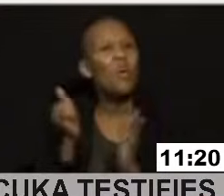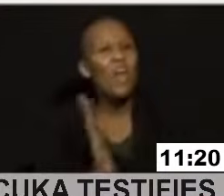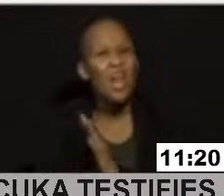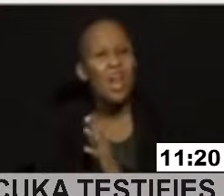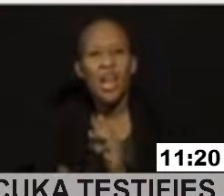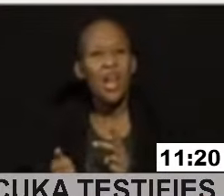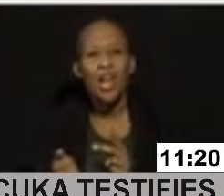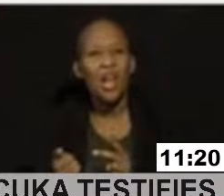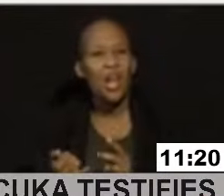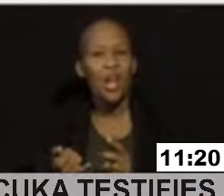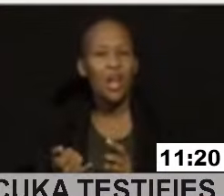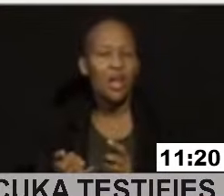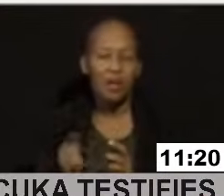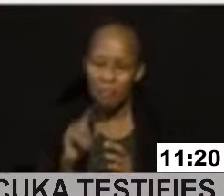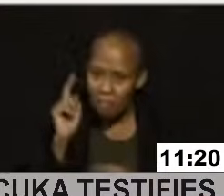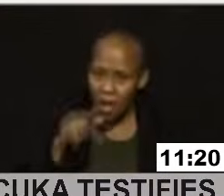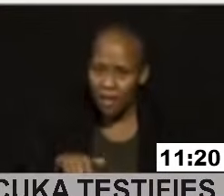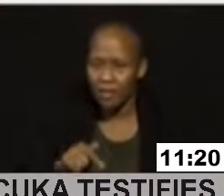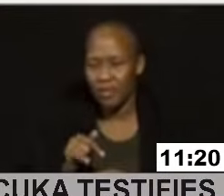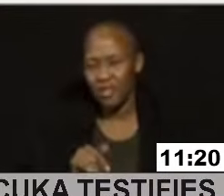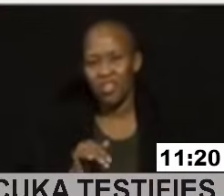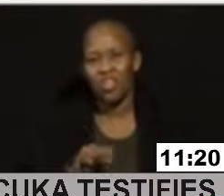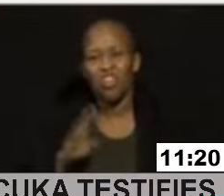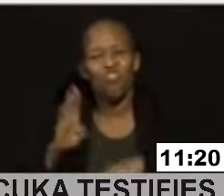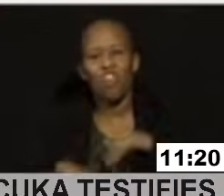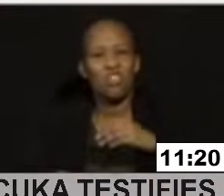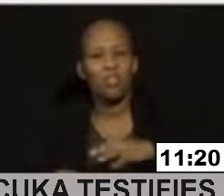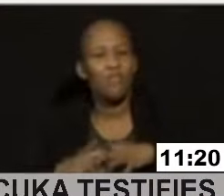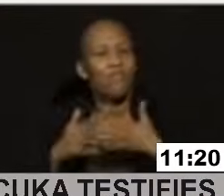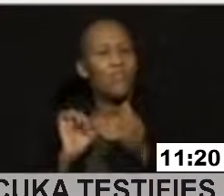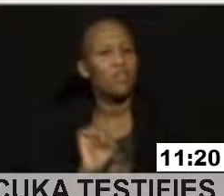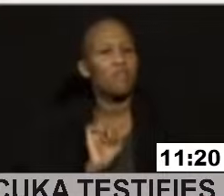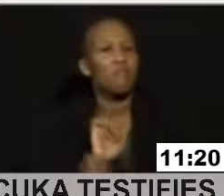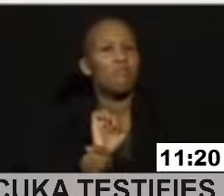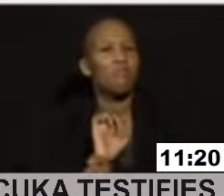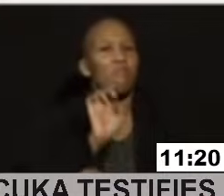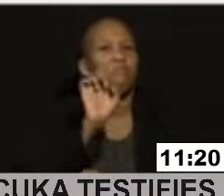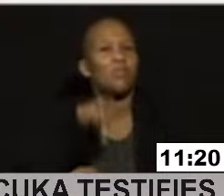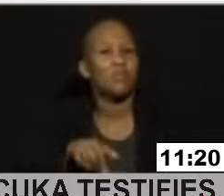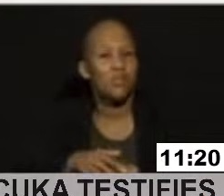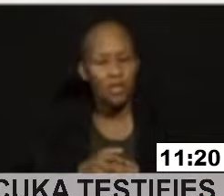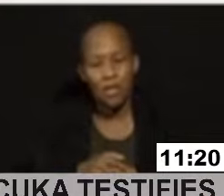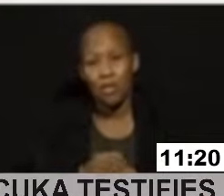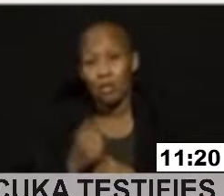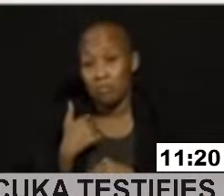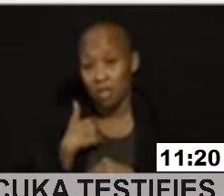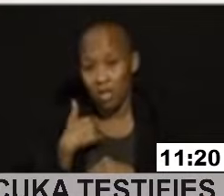to be charged and sentenced. And that's a conviction that I had.